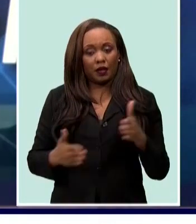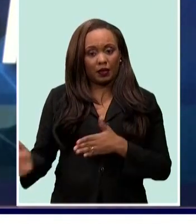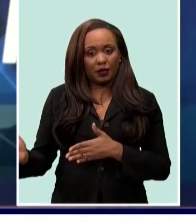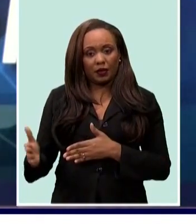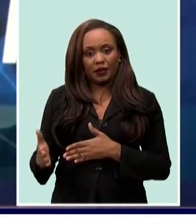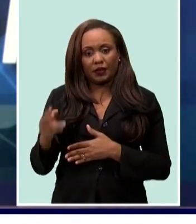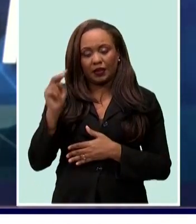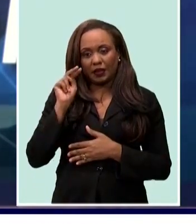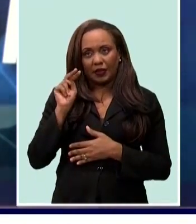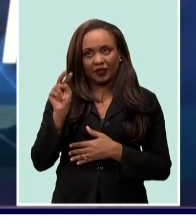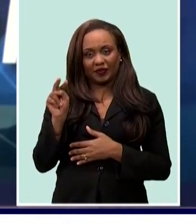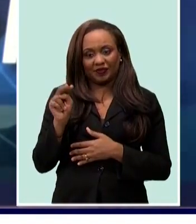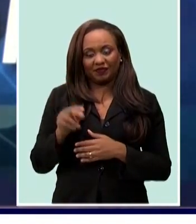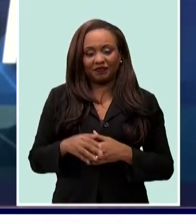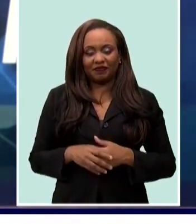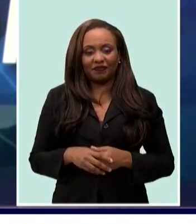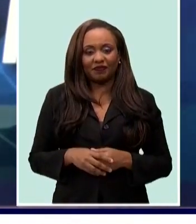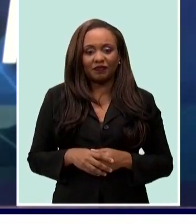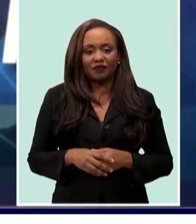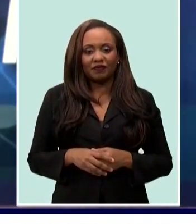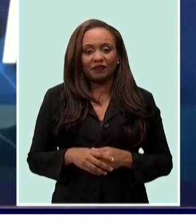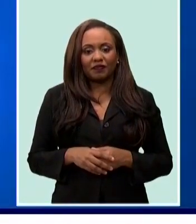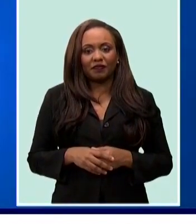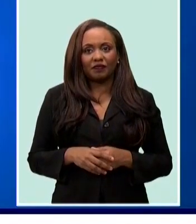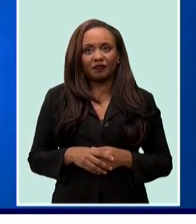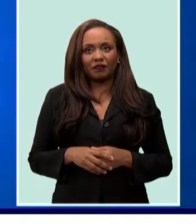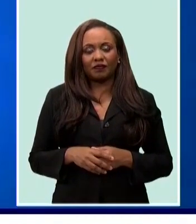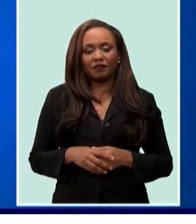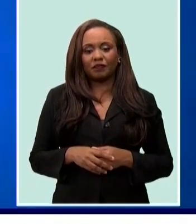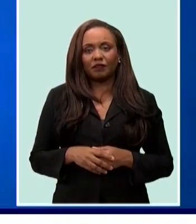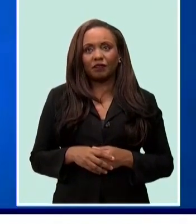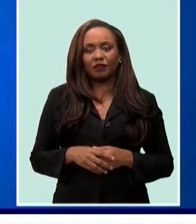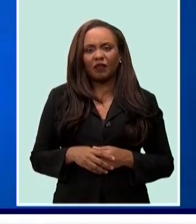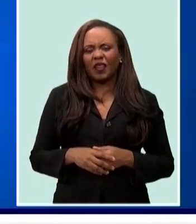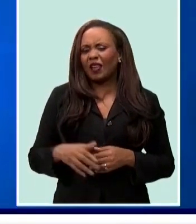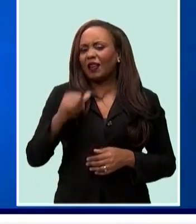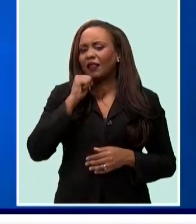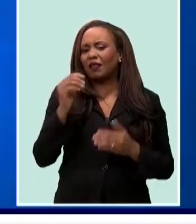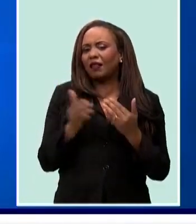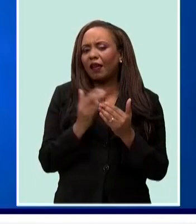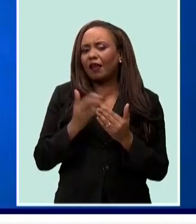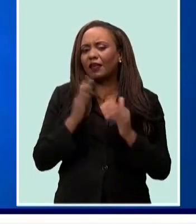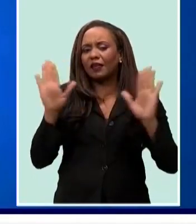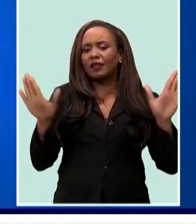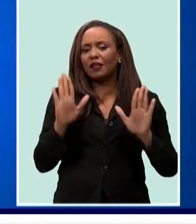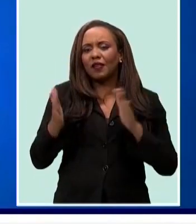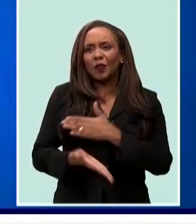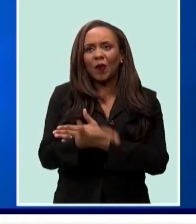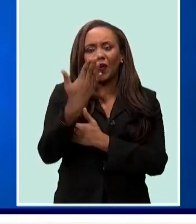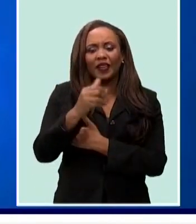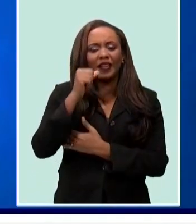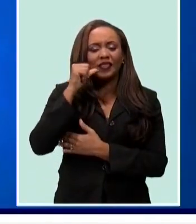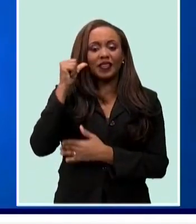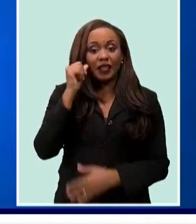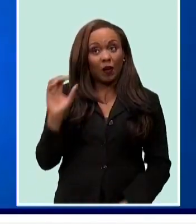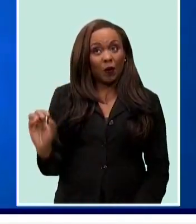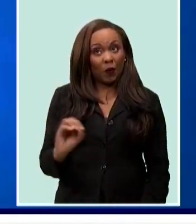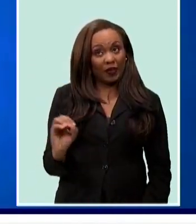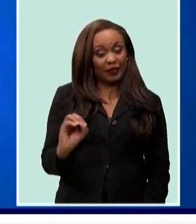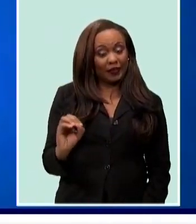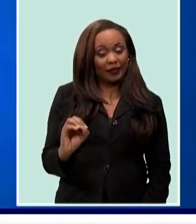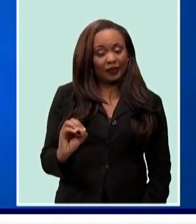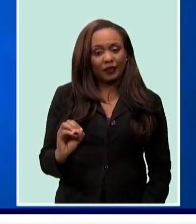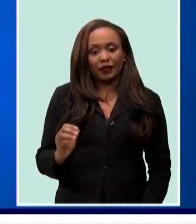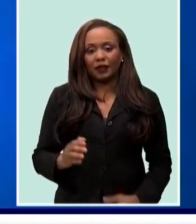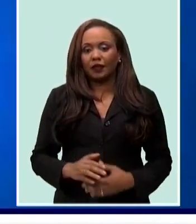that area. Here's Shane Jones. It wasn't an easy Sunday morning for these fish vendors in Oistins as they sacrificed